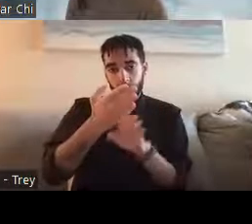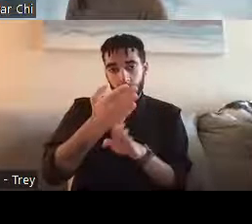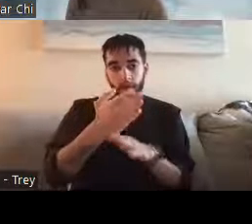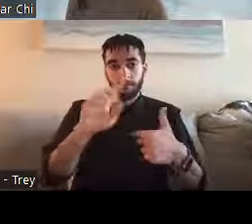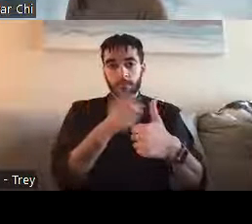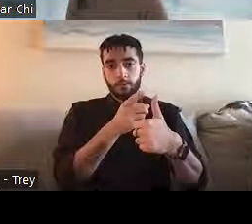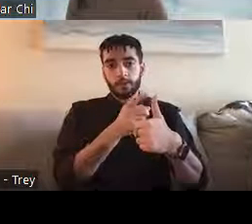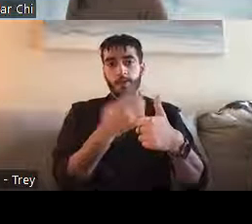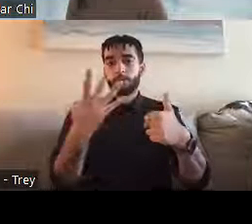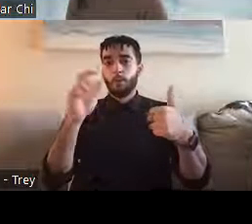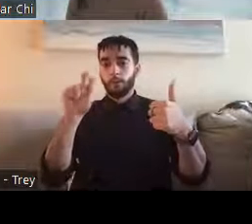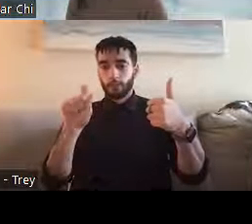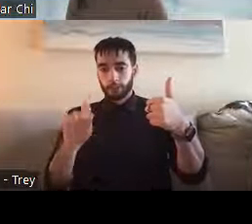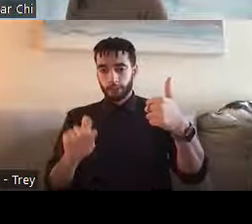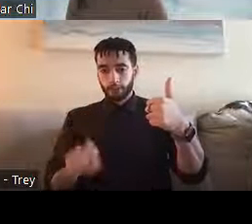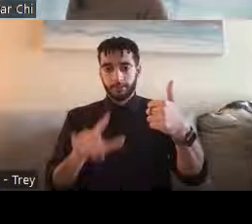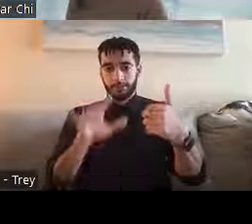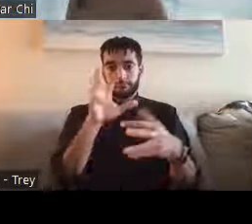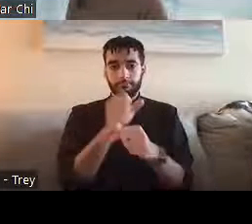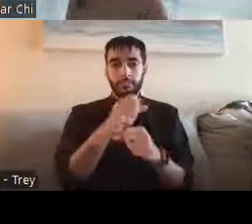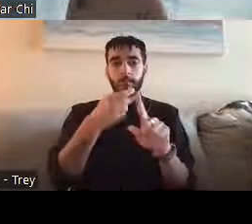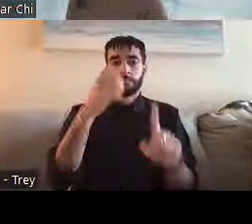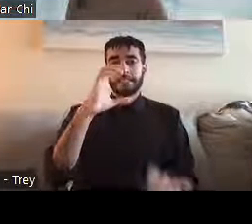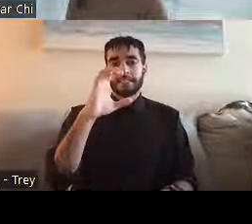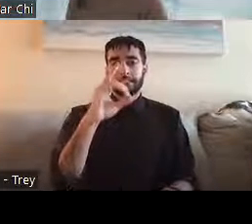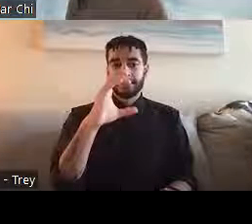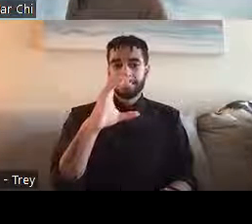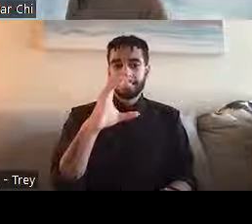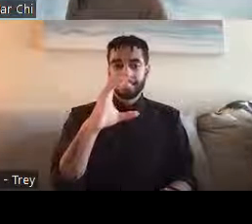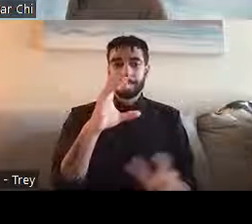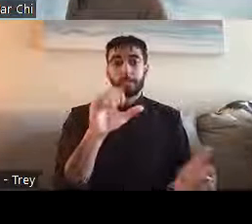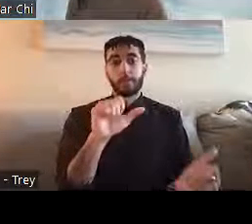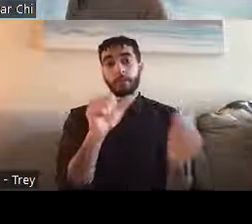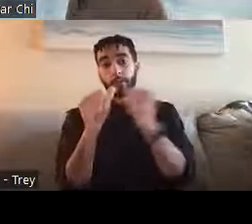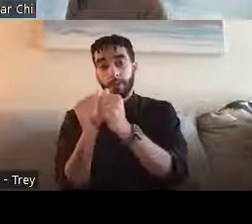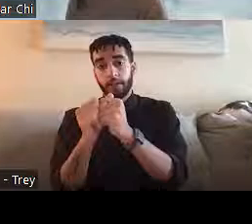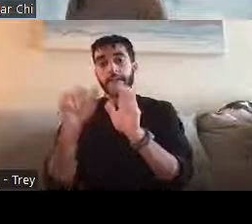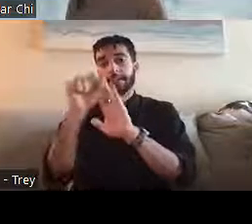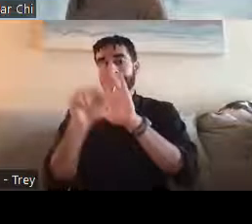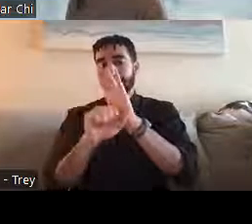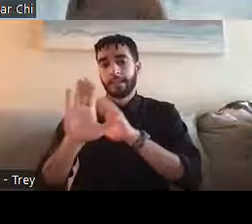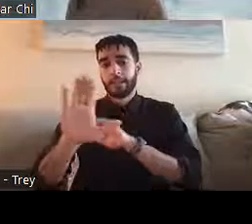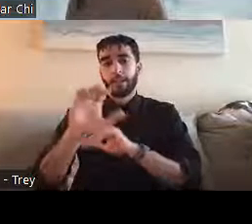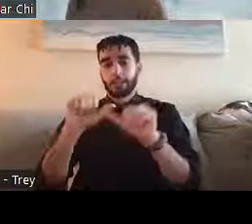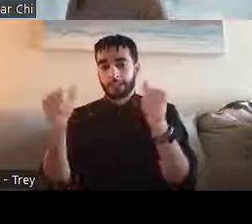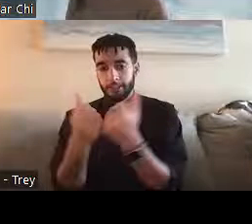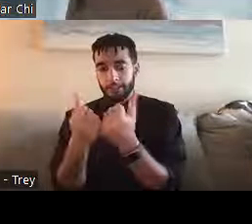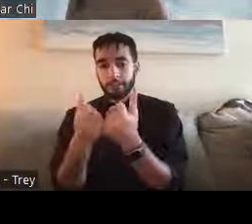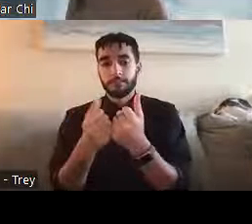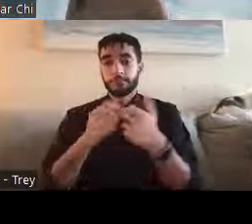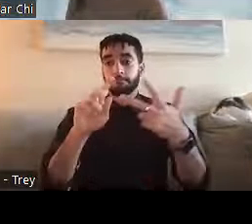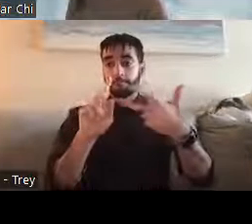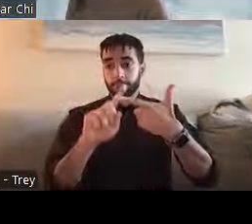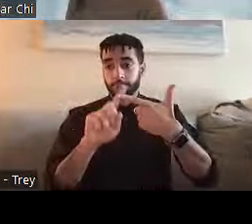core questions that were developed by the CDC in collaboration with state agencies. The second component is